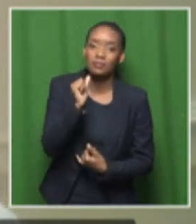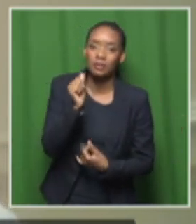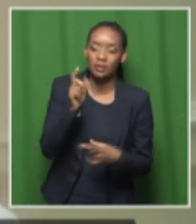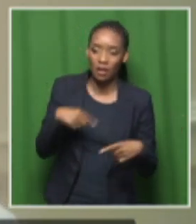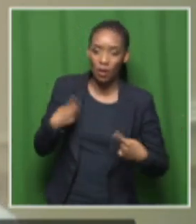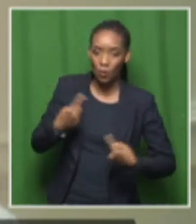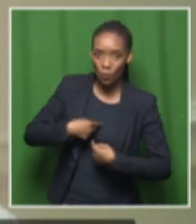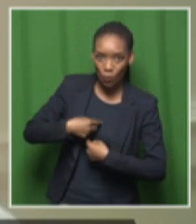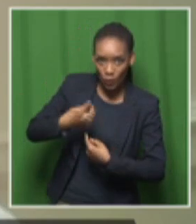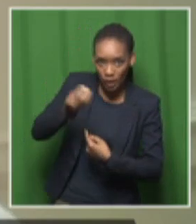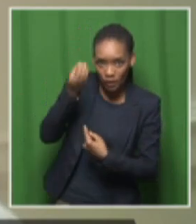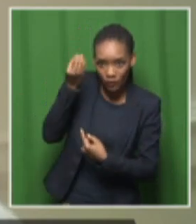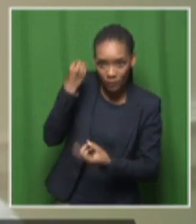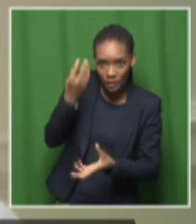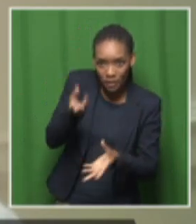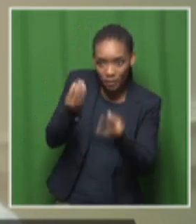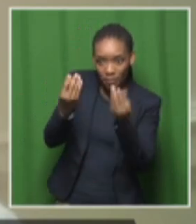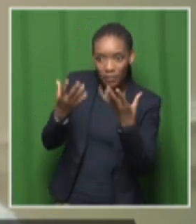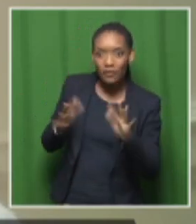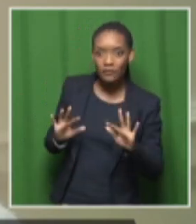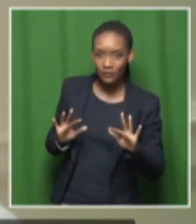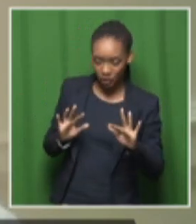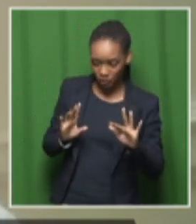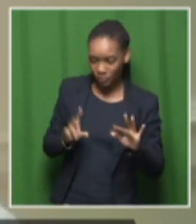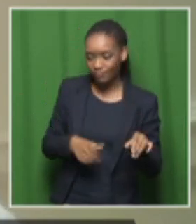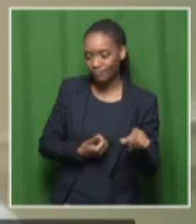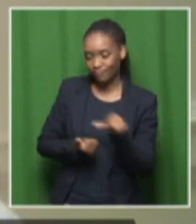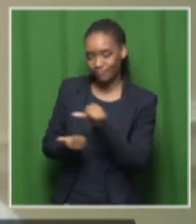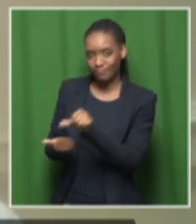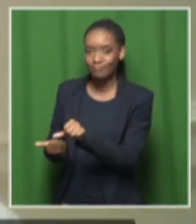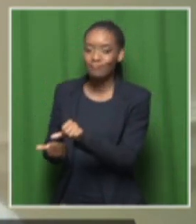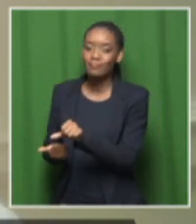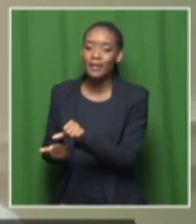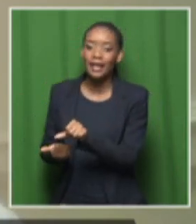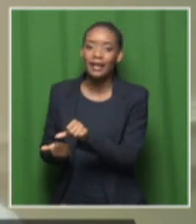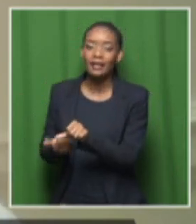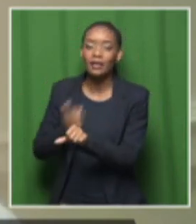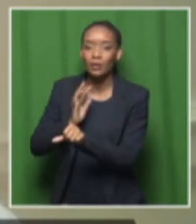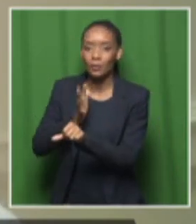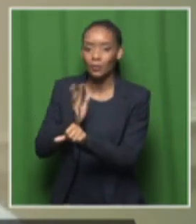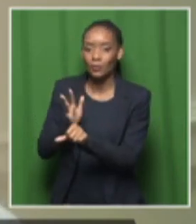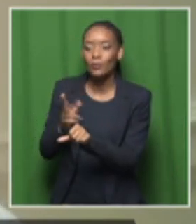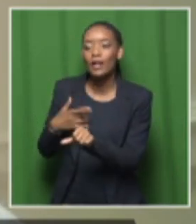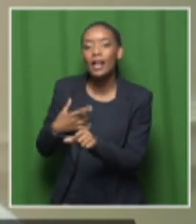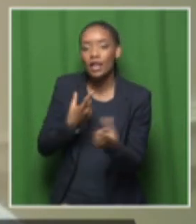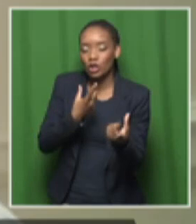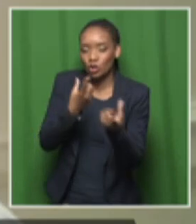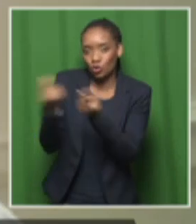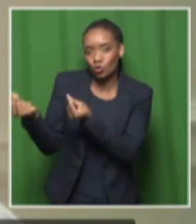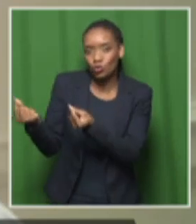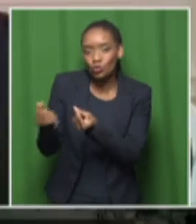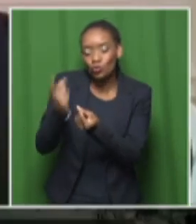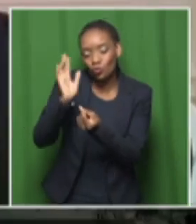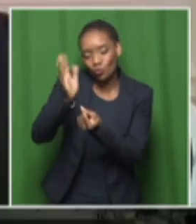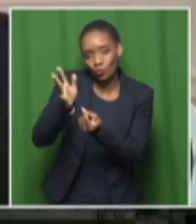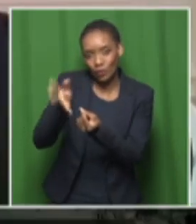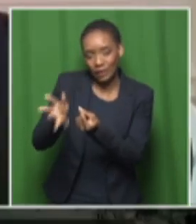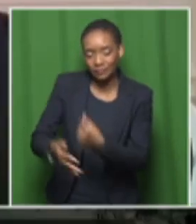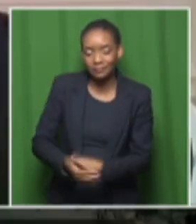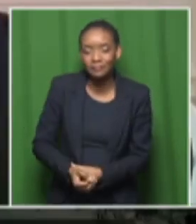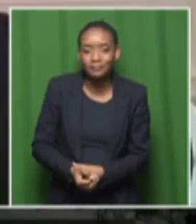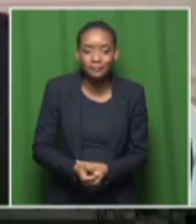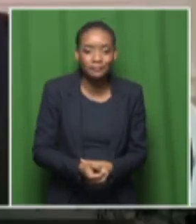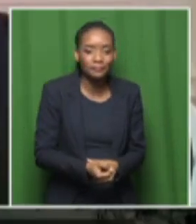evidence supporting the findings, we return the appropriate findings and an appropriate action has to be taken. Advocate Mothibi, how many